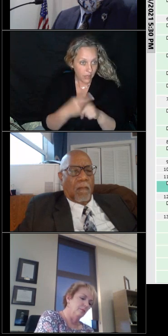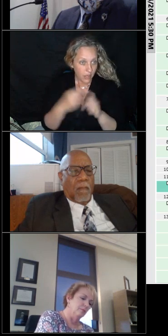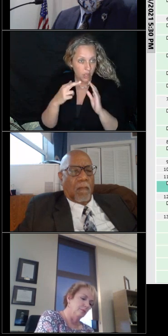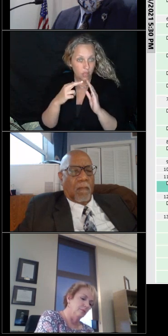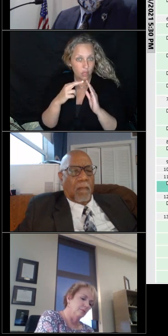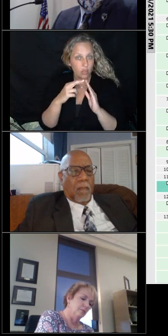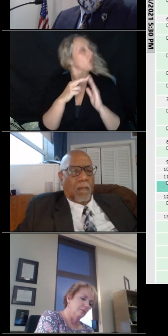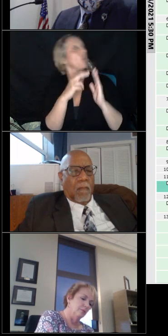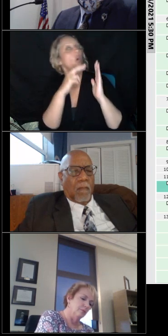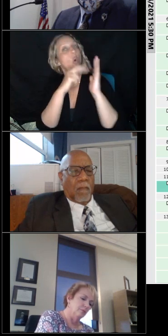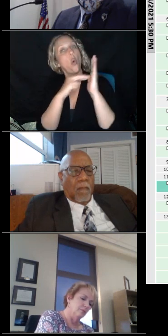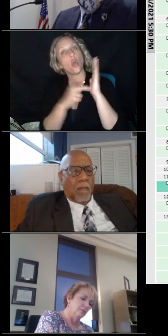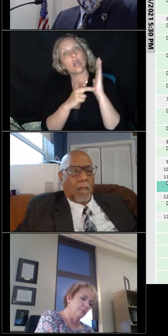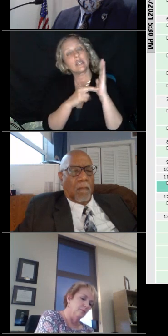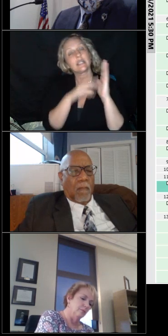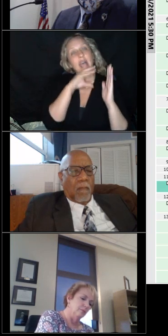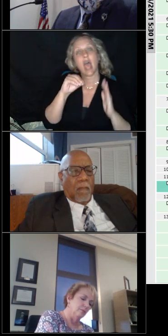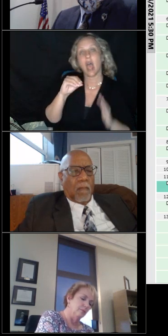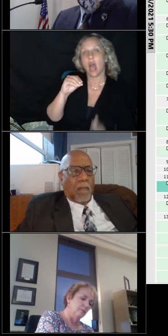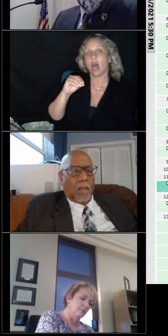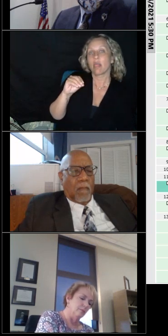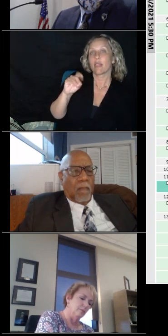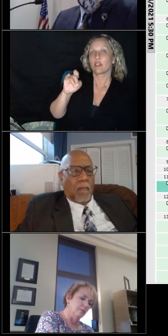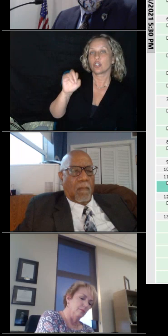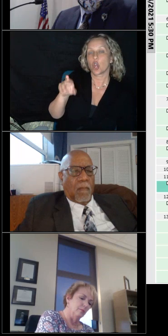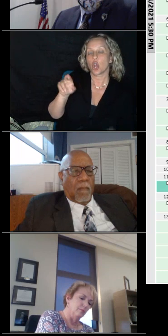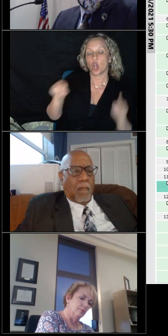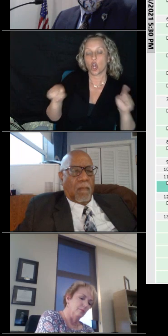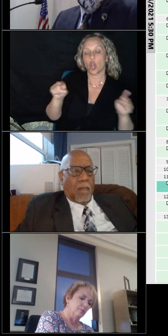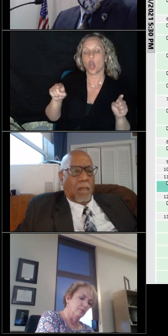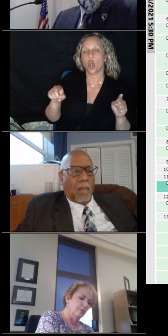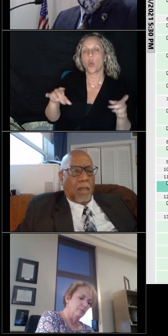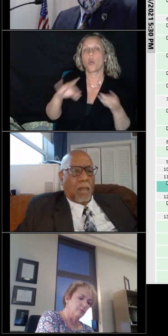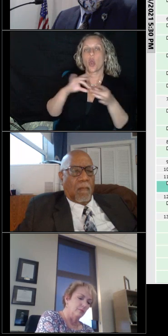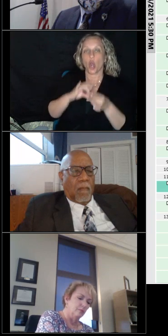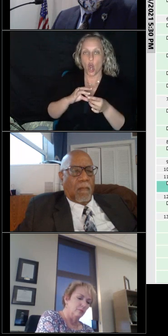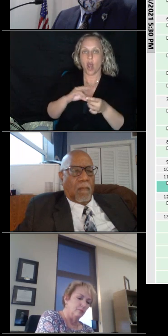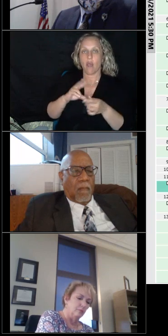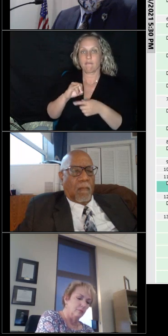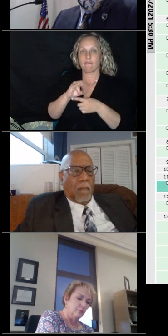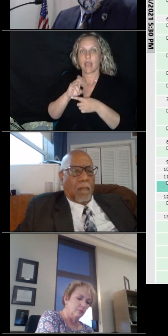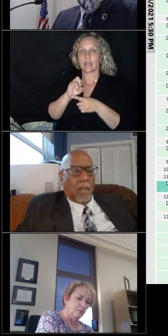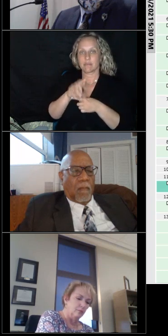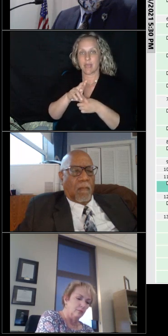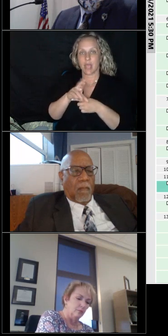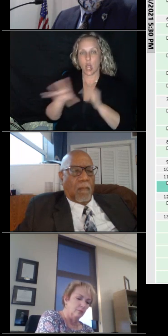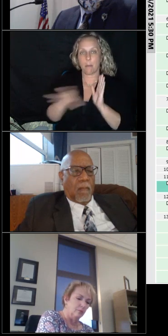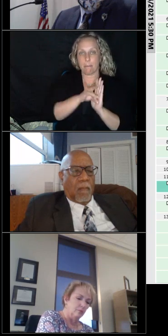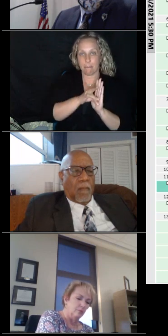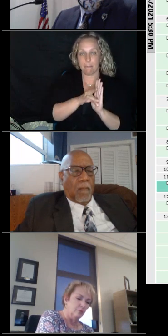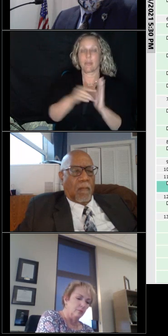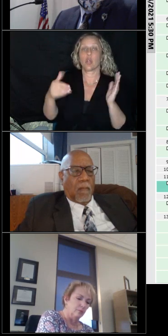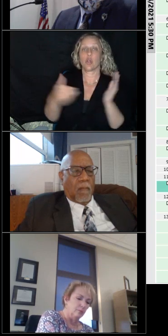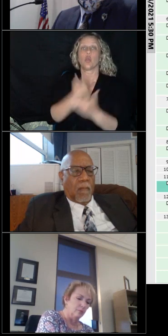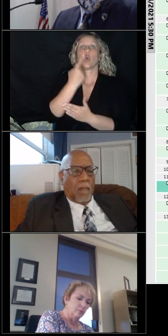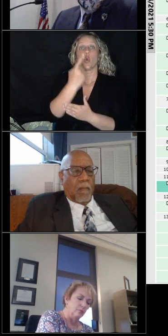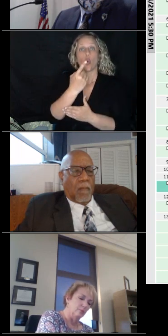ordinances and the city charter regarding the appointment of the vice mayor, such that a new vice mayor